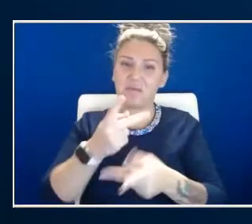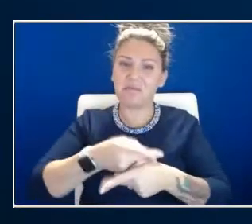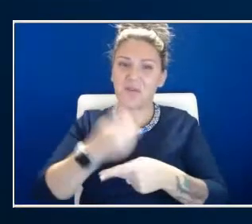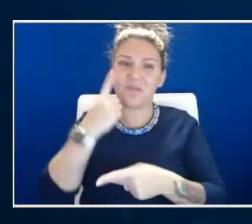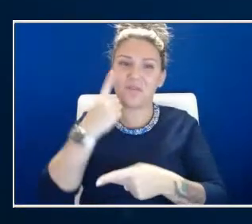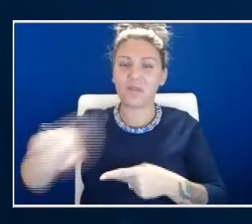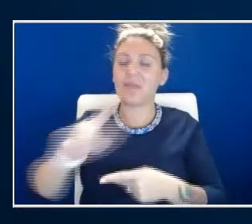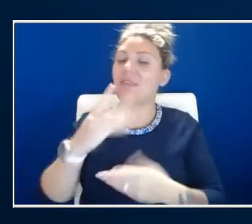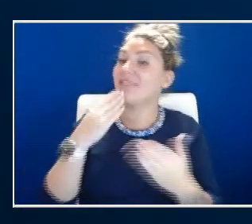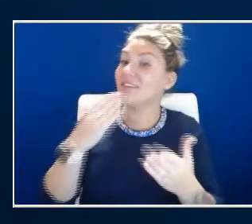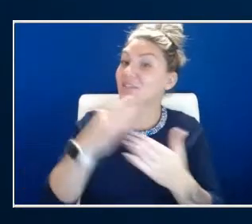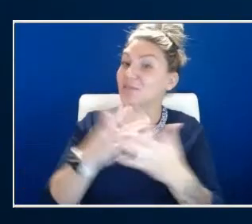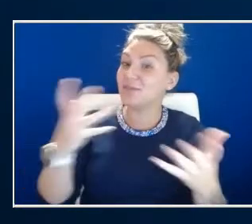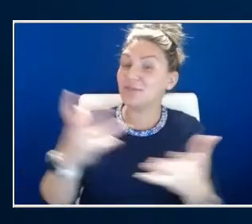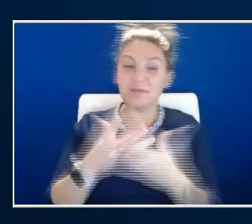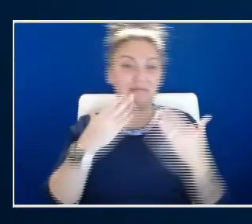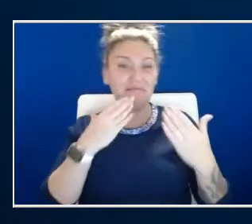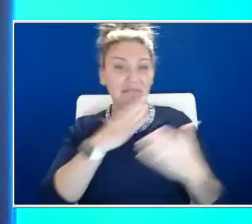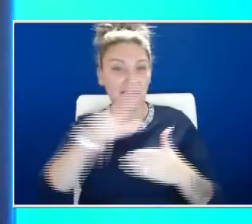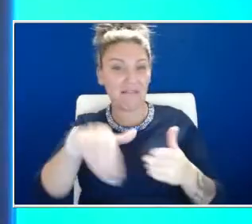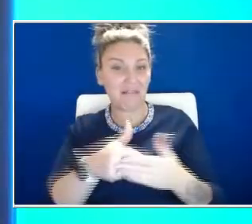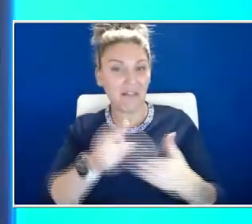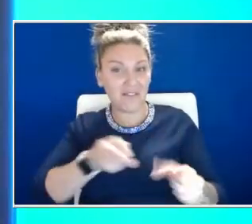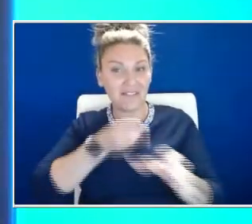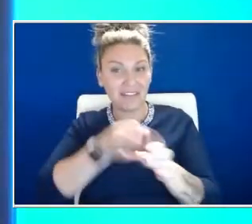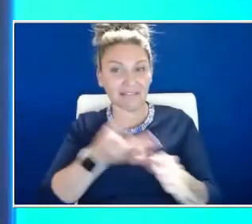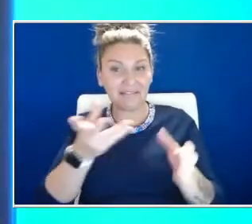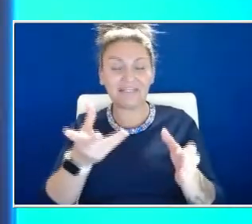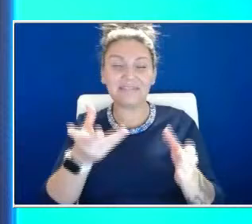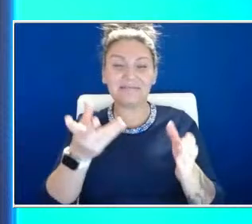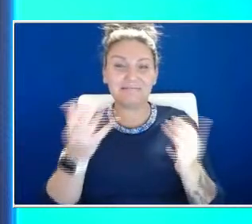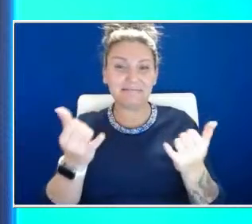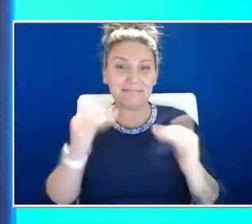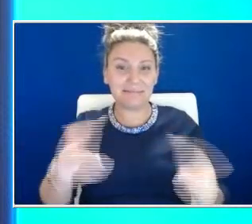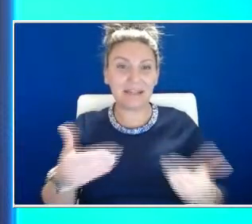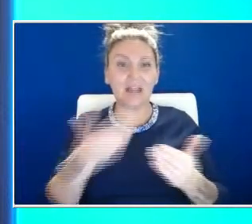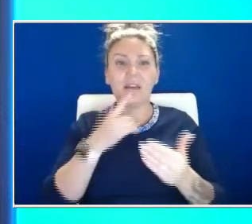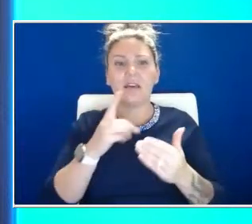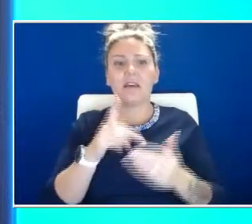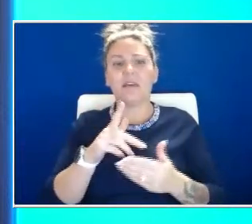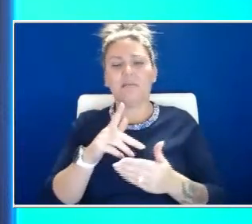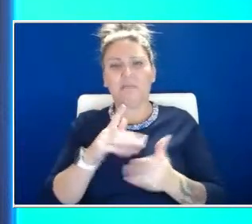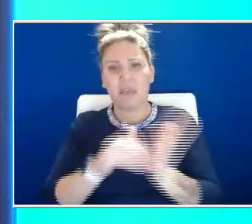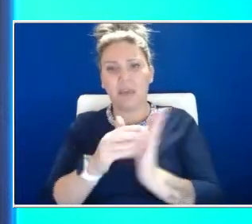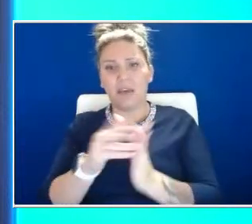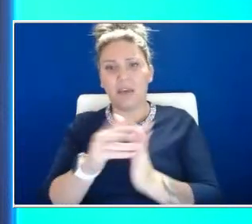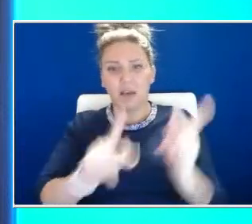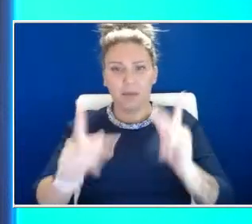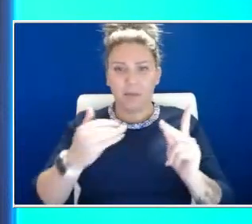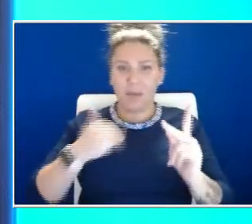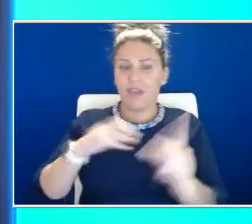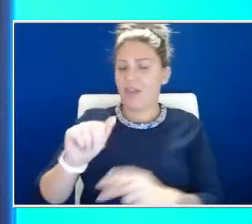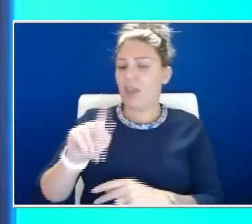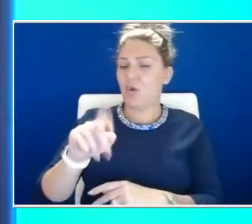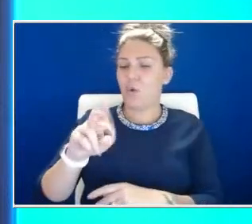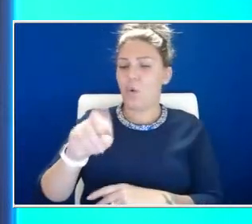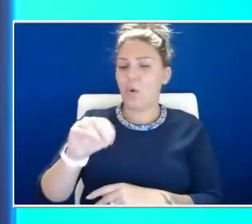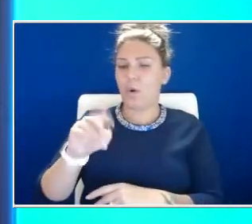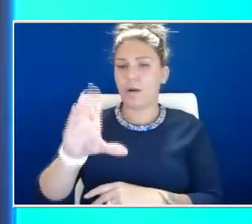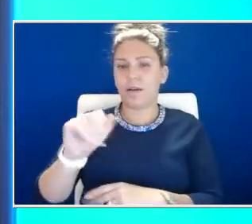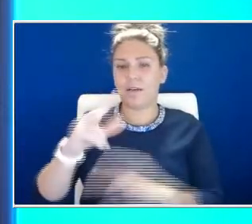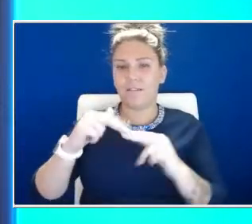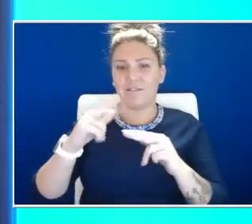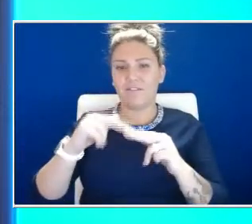so much, and thank you to all of our guests today. Thousands of people have a disease called aortic valve stenosis. It's when the blood flow